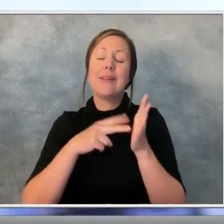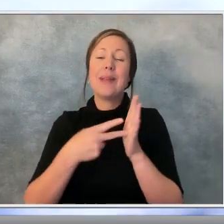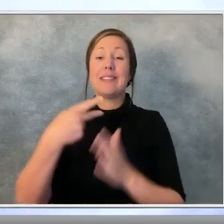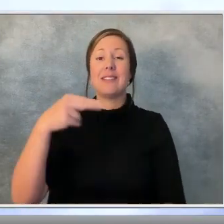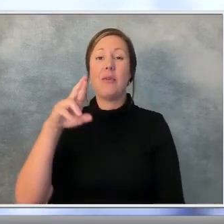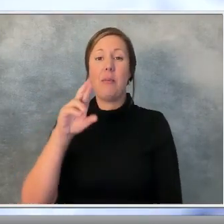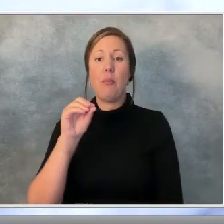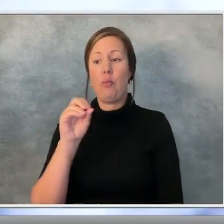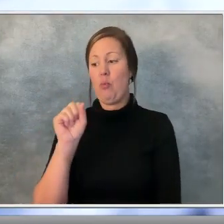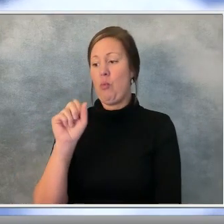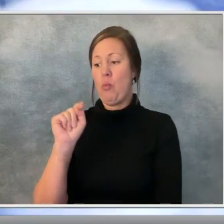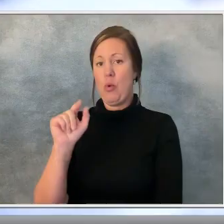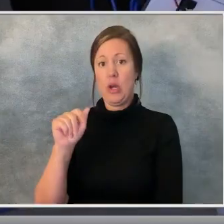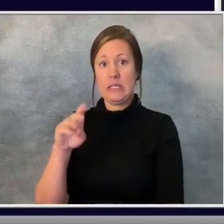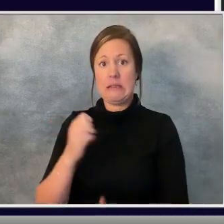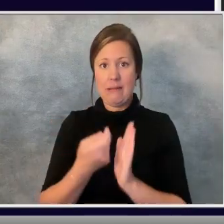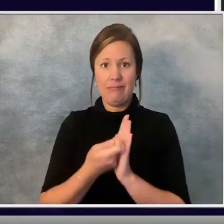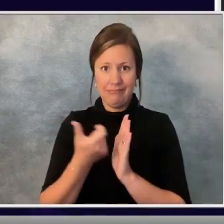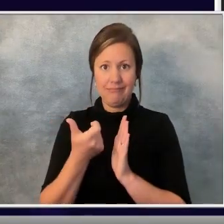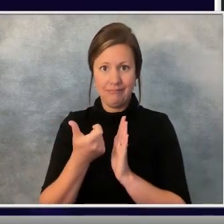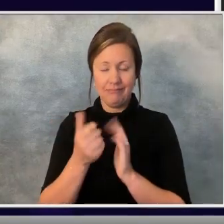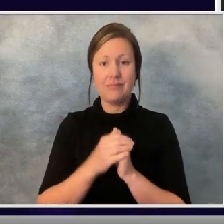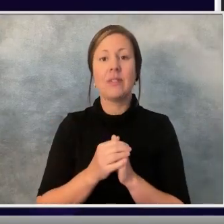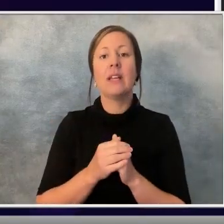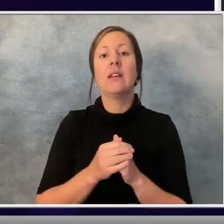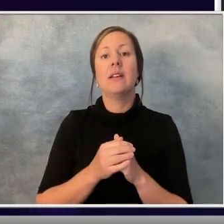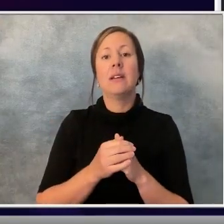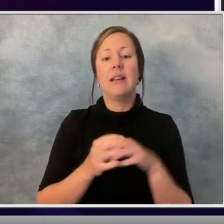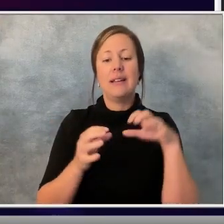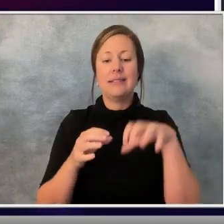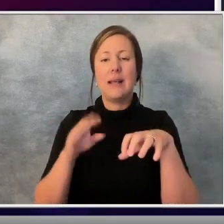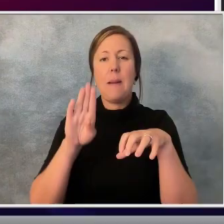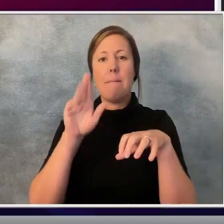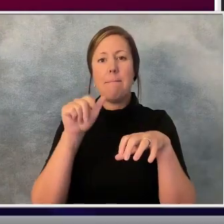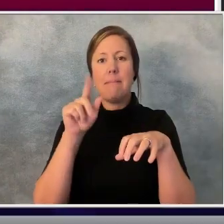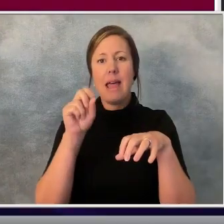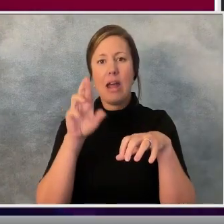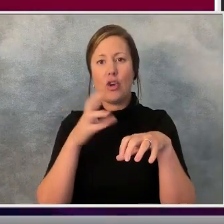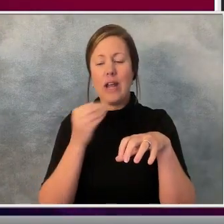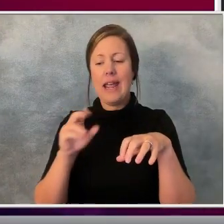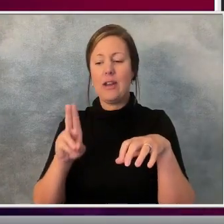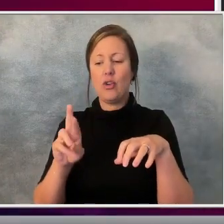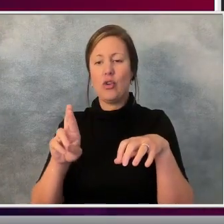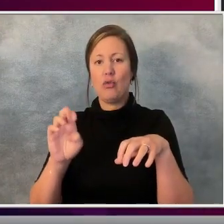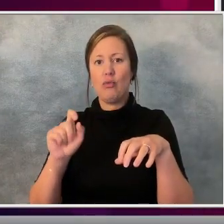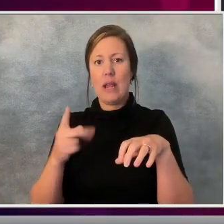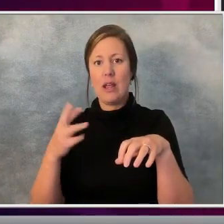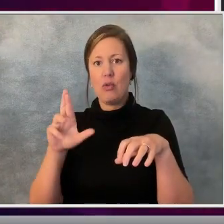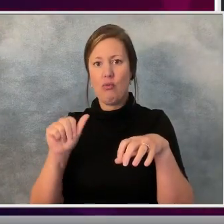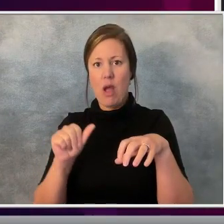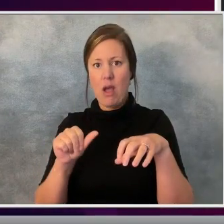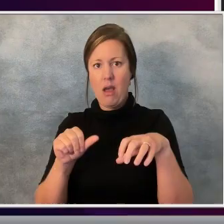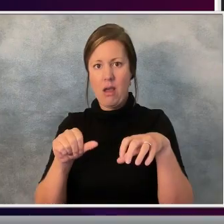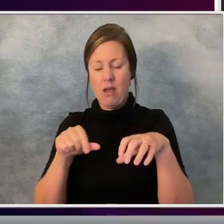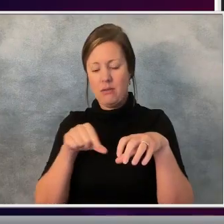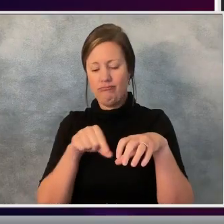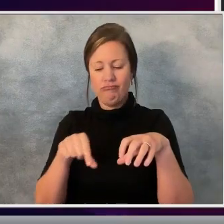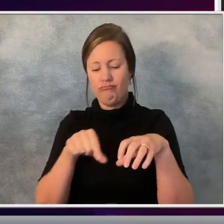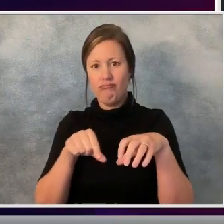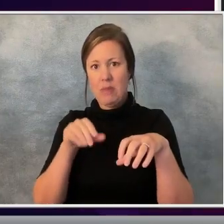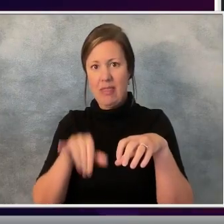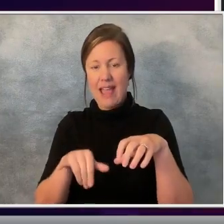remove the prostate, which sits in between the bladder and then where the urethra exits out of the body. So there are some urinary consequences to doing